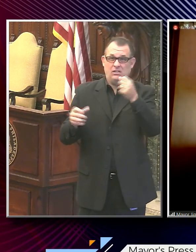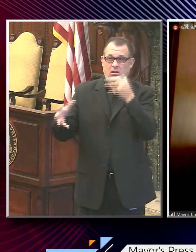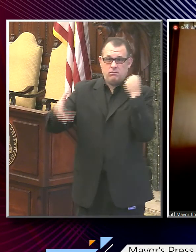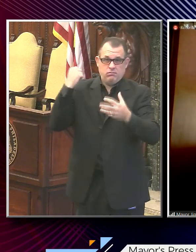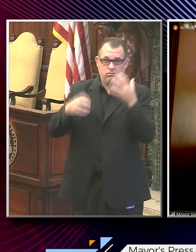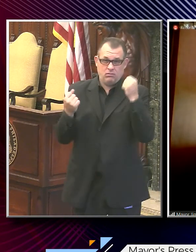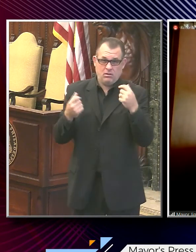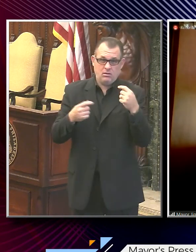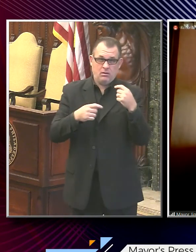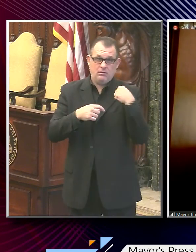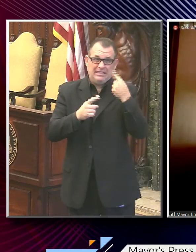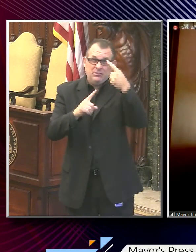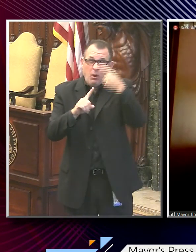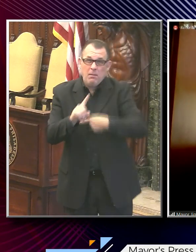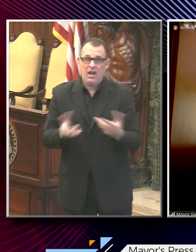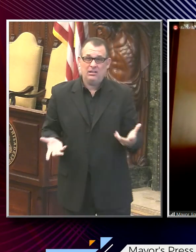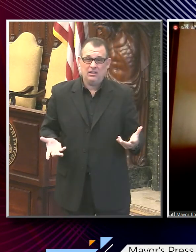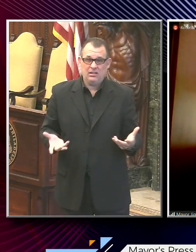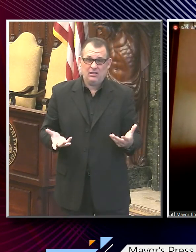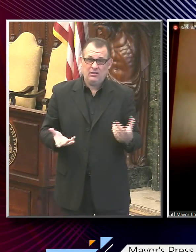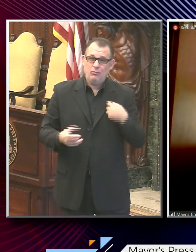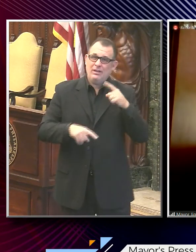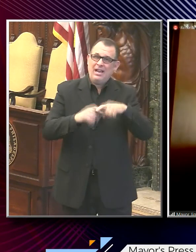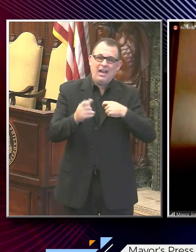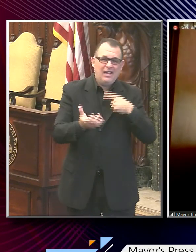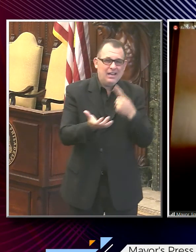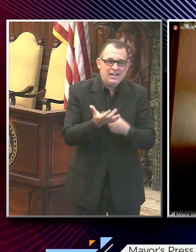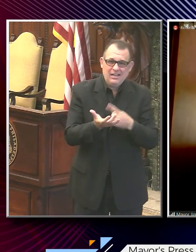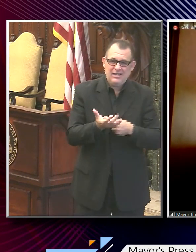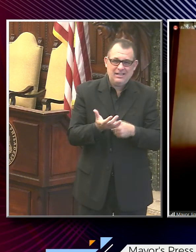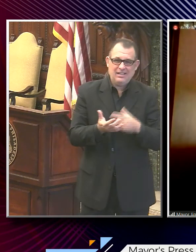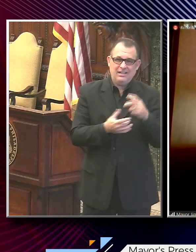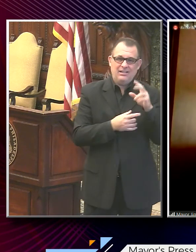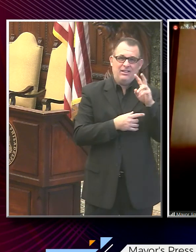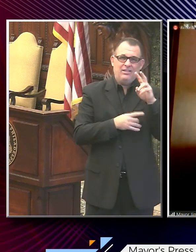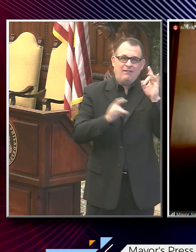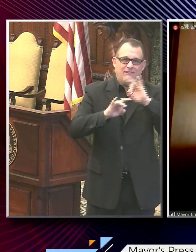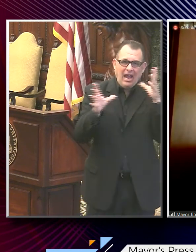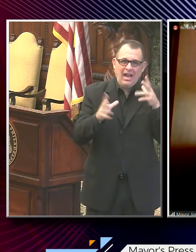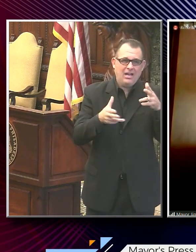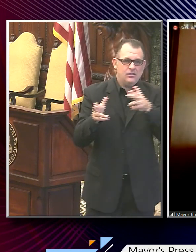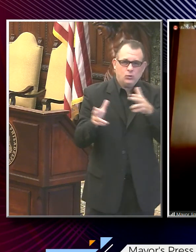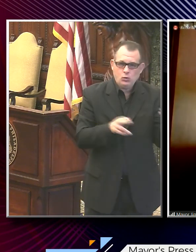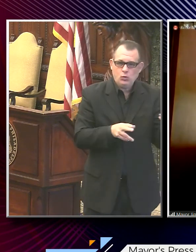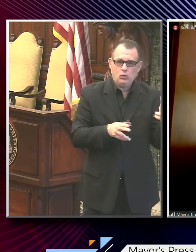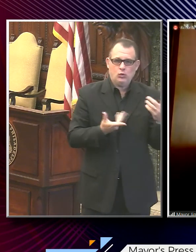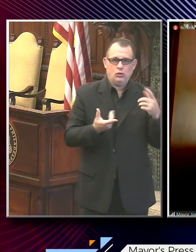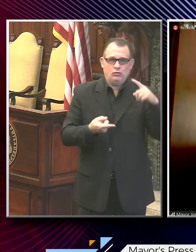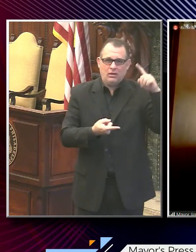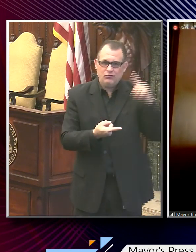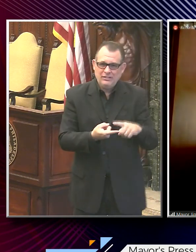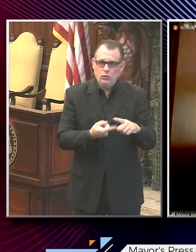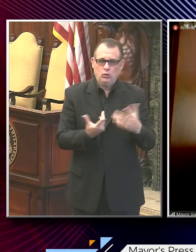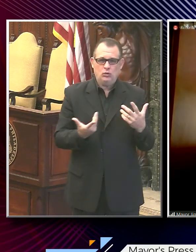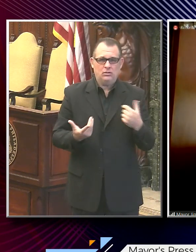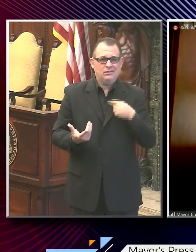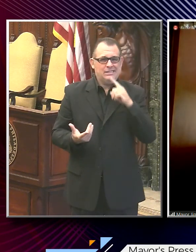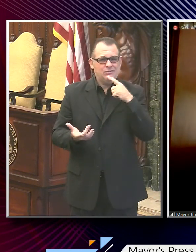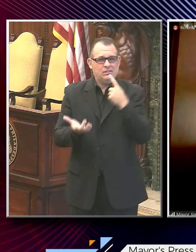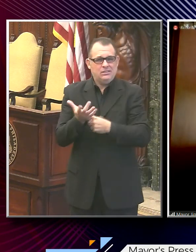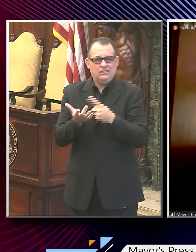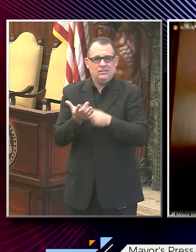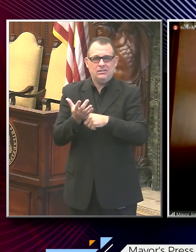instantaneously. You can't have a discussion about the reduction of violence and shootings and death until you have a serious discussion about gun control. And I